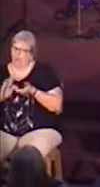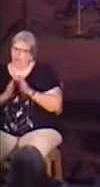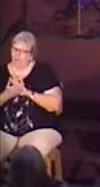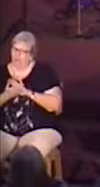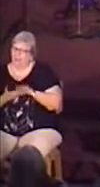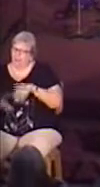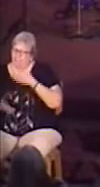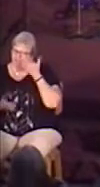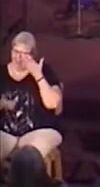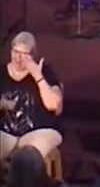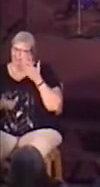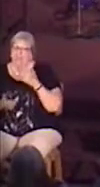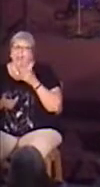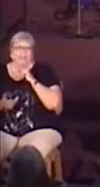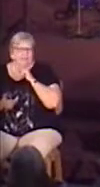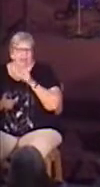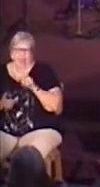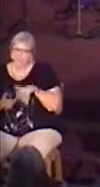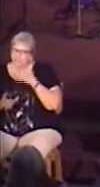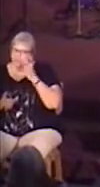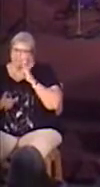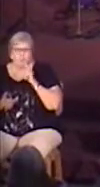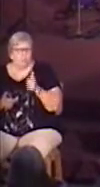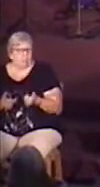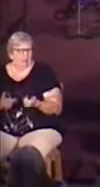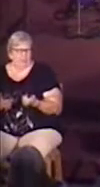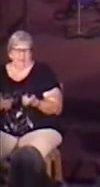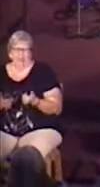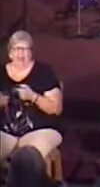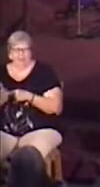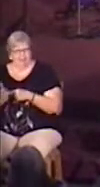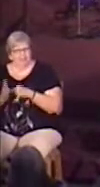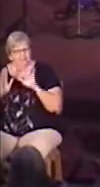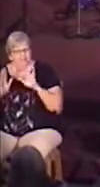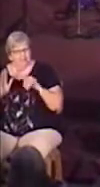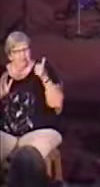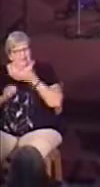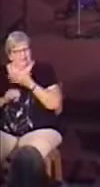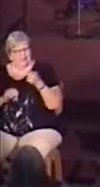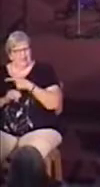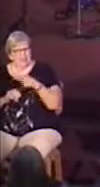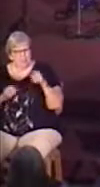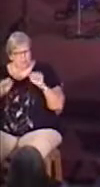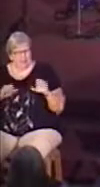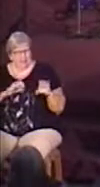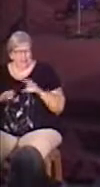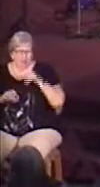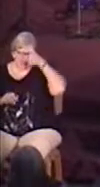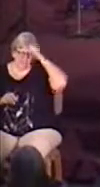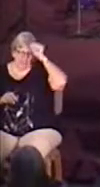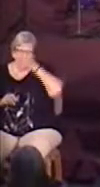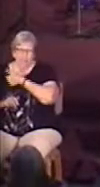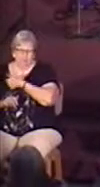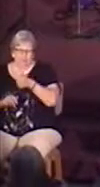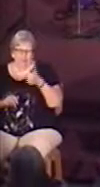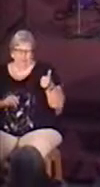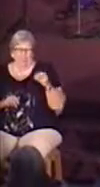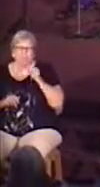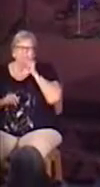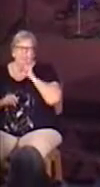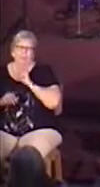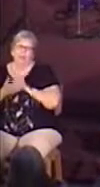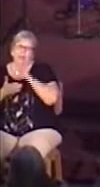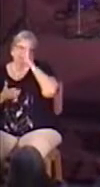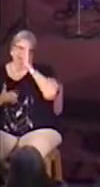so that you don't respond in anger so quickly? Well, here's the greatest thing that you can do. Remind yourself of the patience